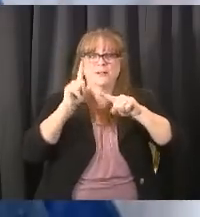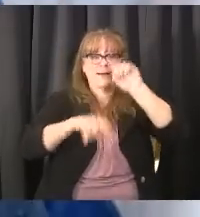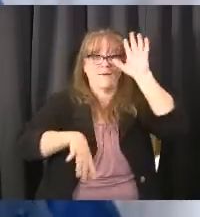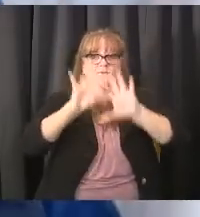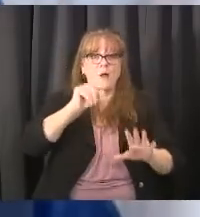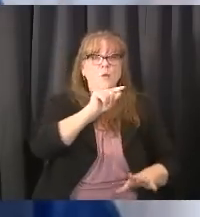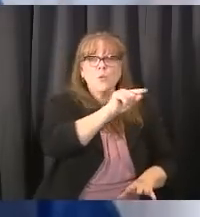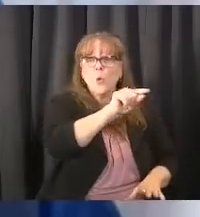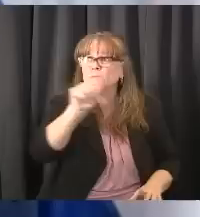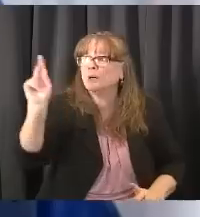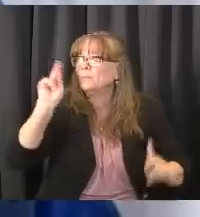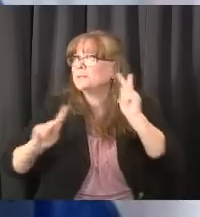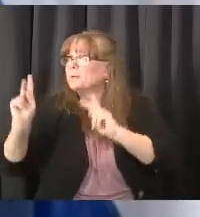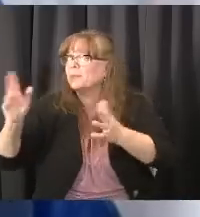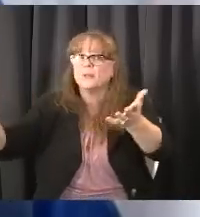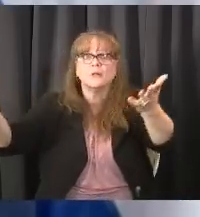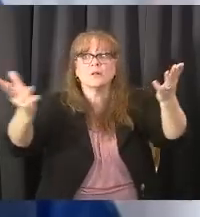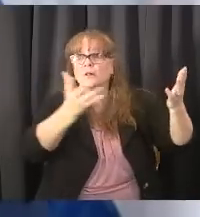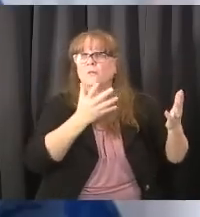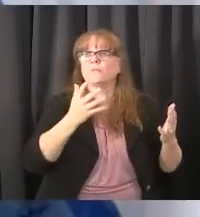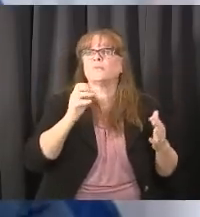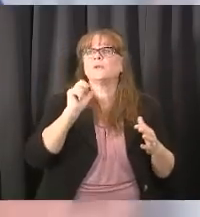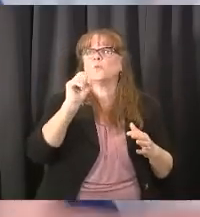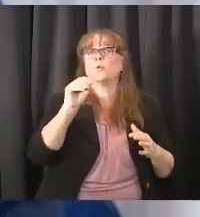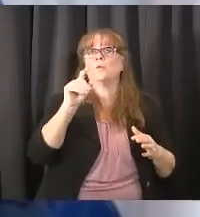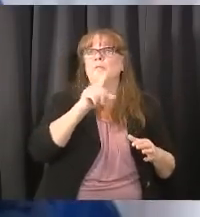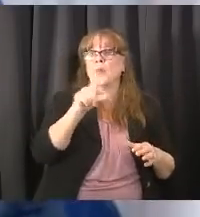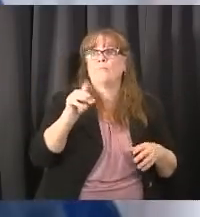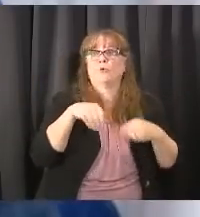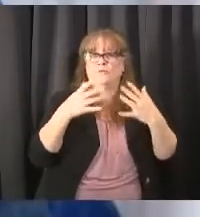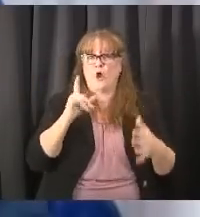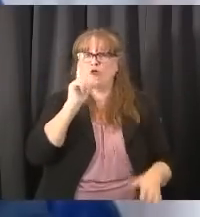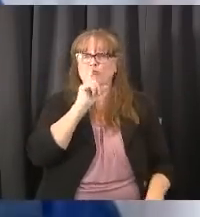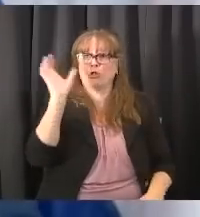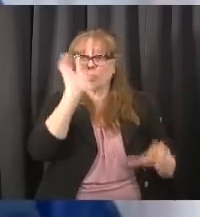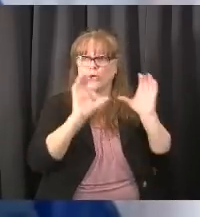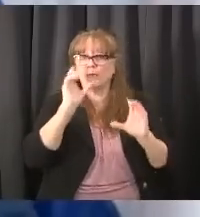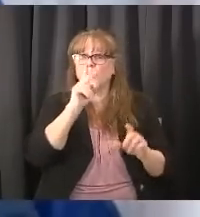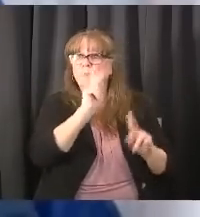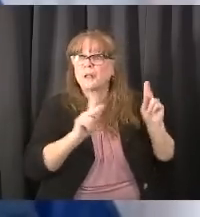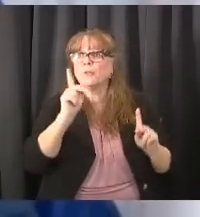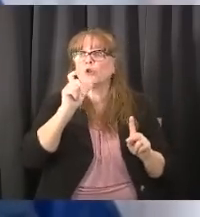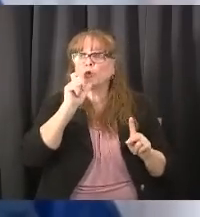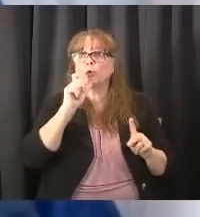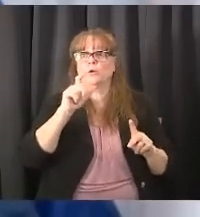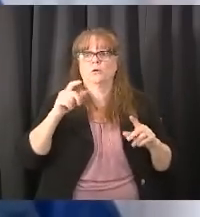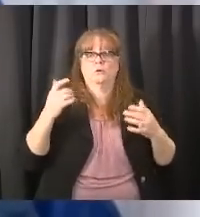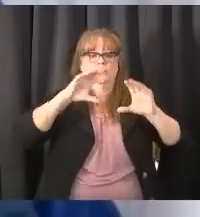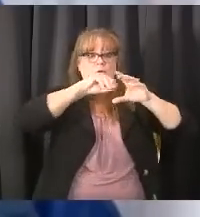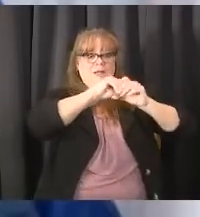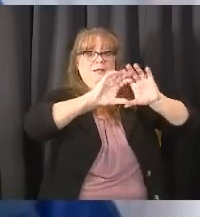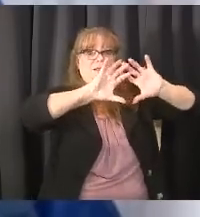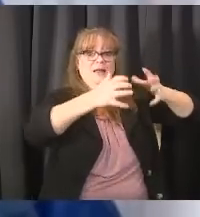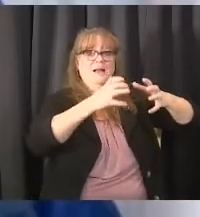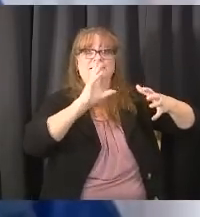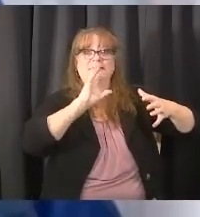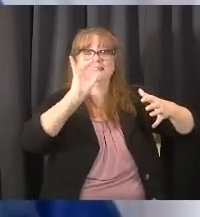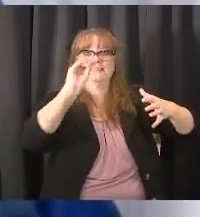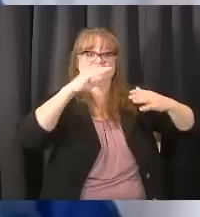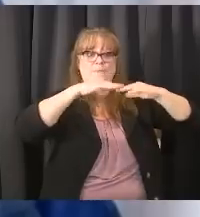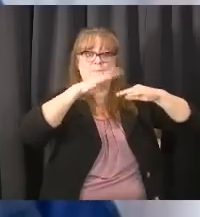that are in those groups that are eligible and are consistent with the desire to save lives and the